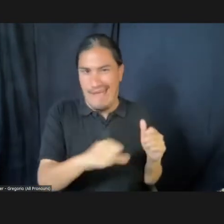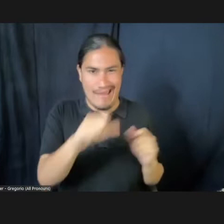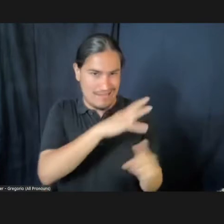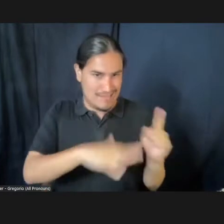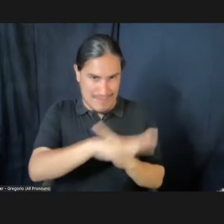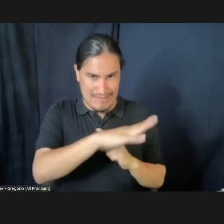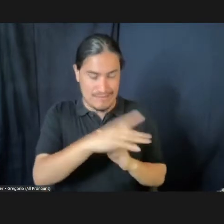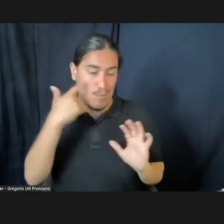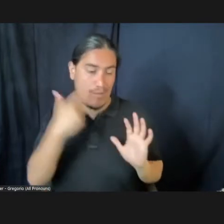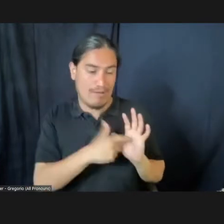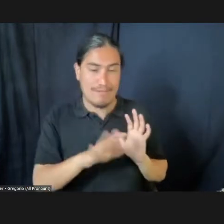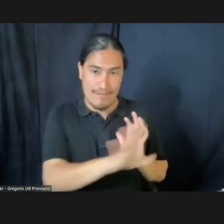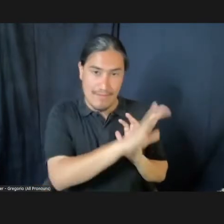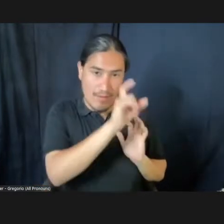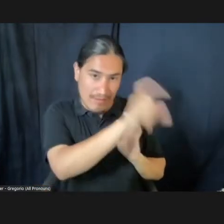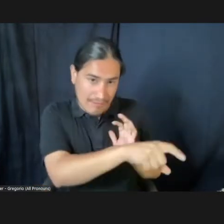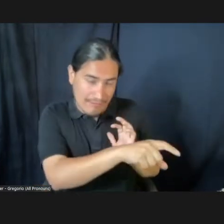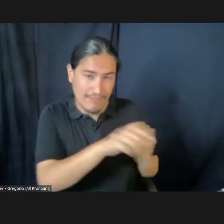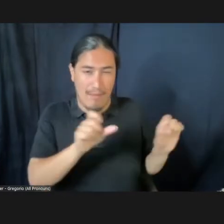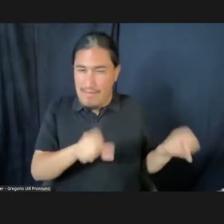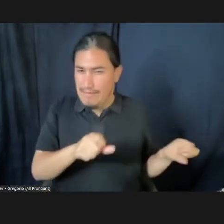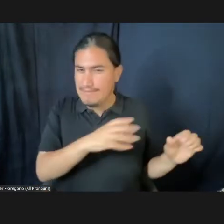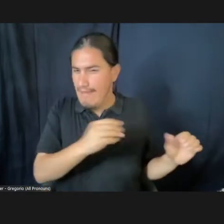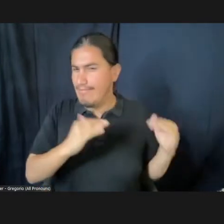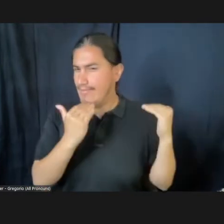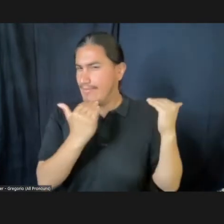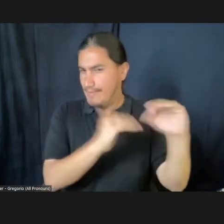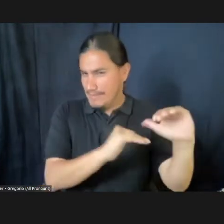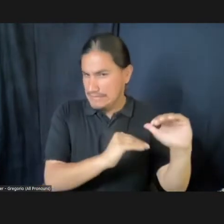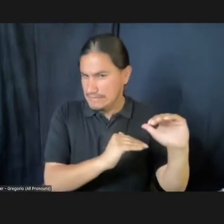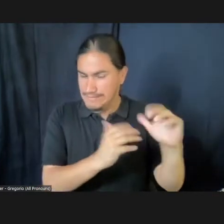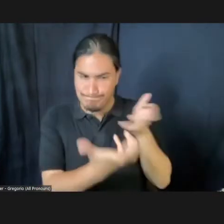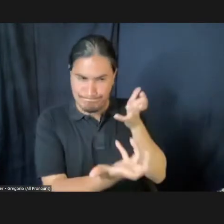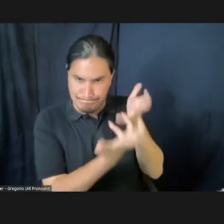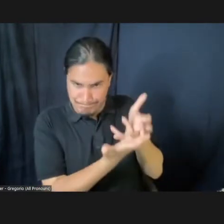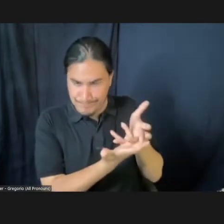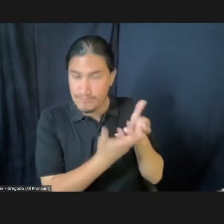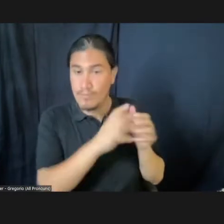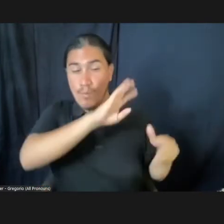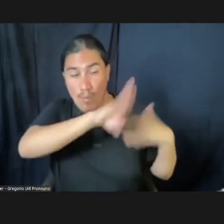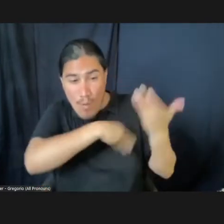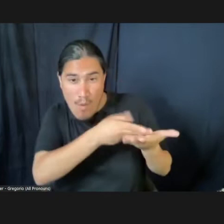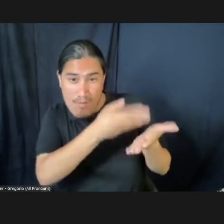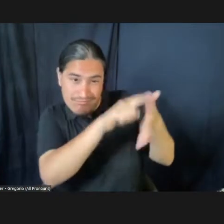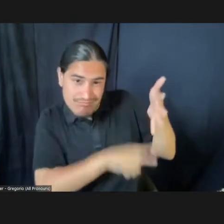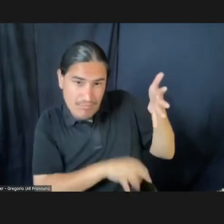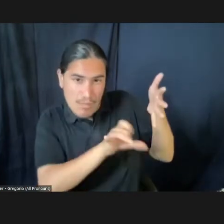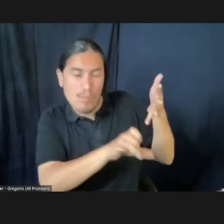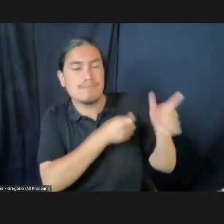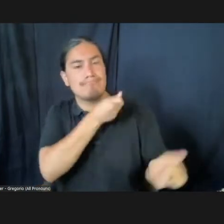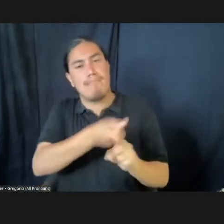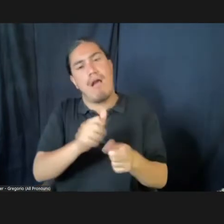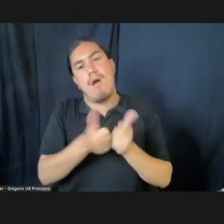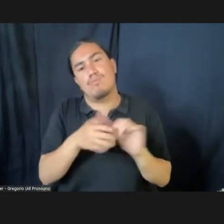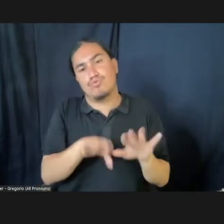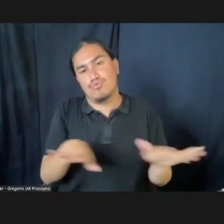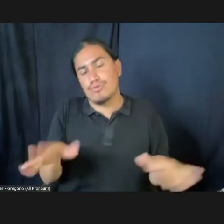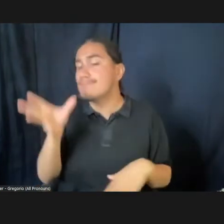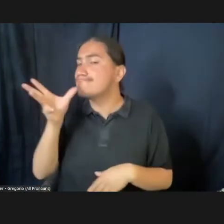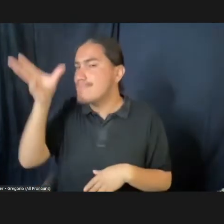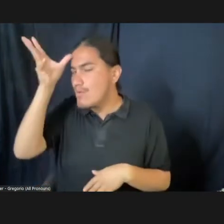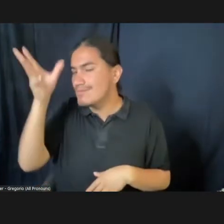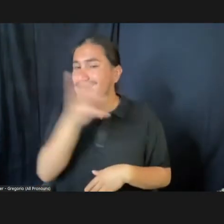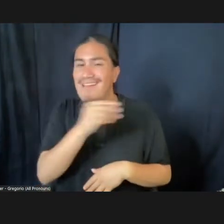needs, abilities, and limitations. All of these factors impact how children, parents, and